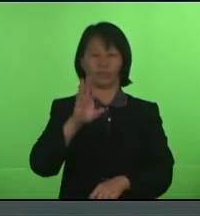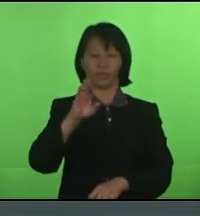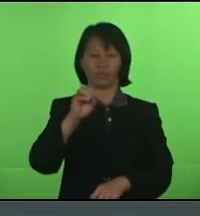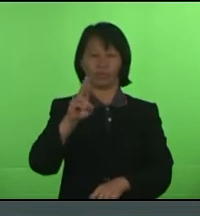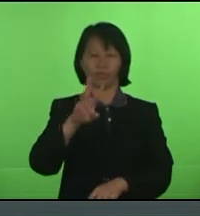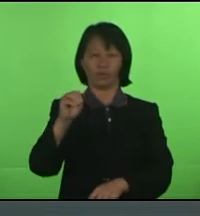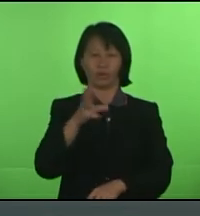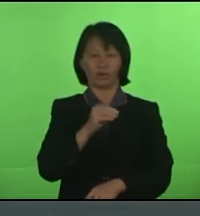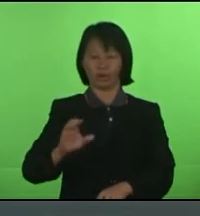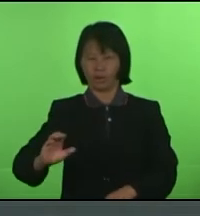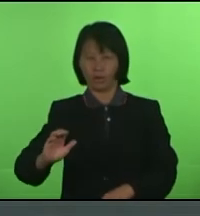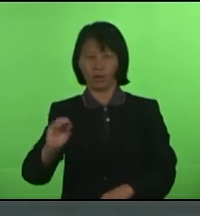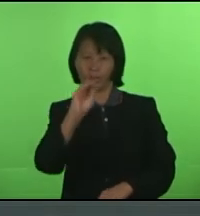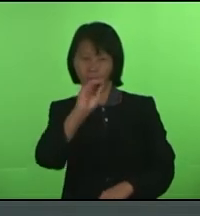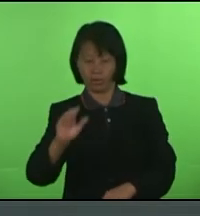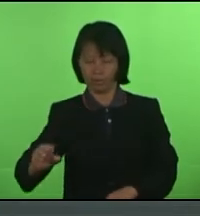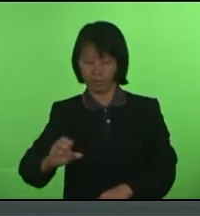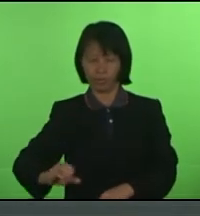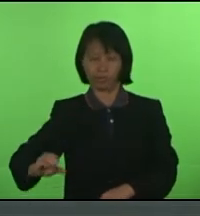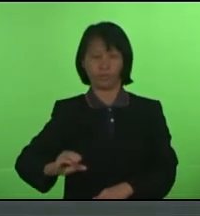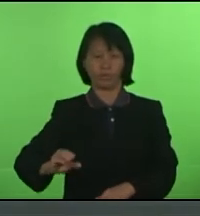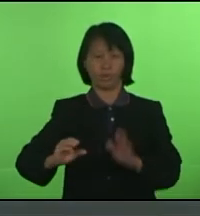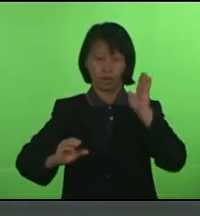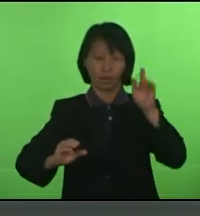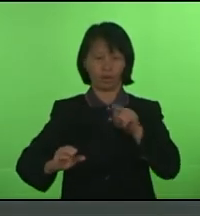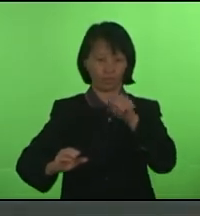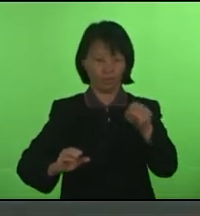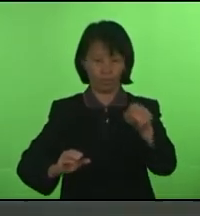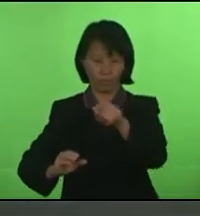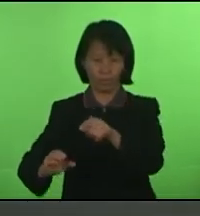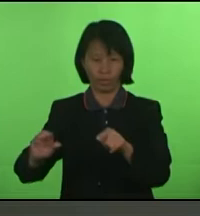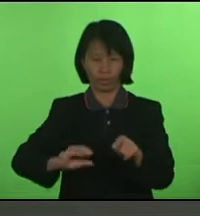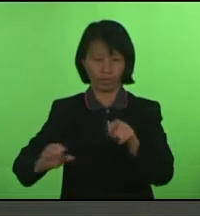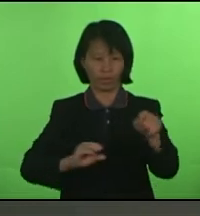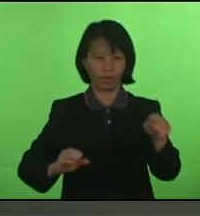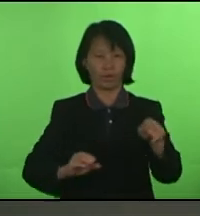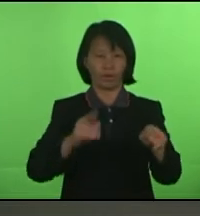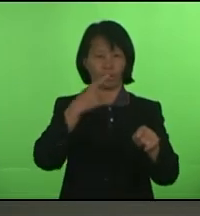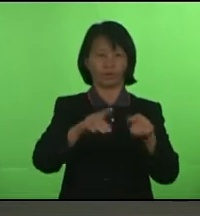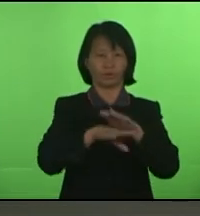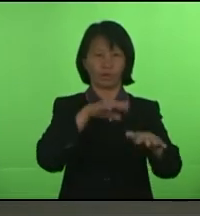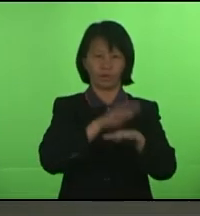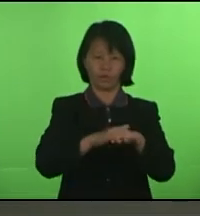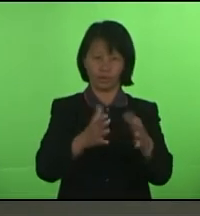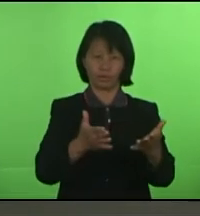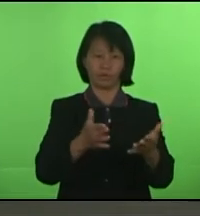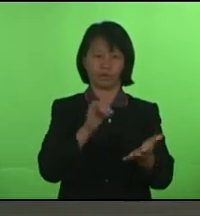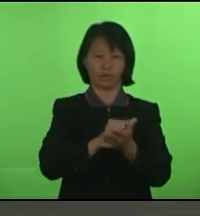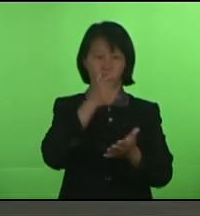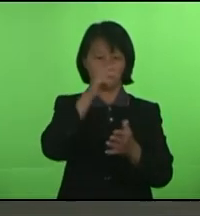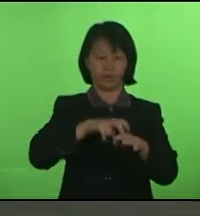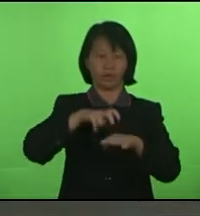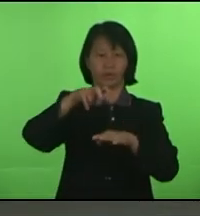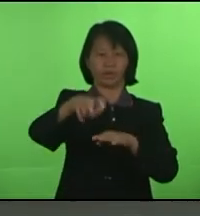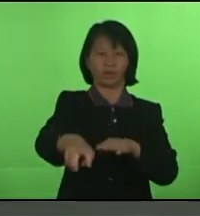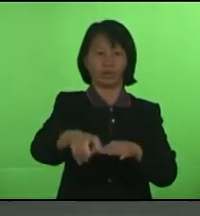take form, and when you put a mouse over that hyperlink, pointer will turn to the shape of a hand. That's